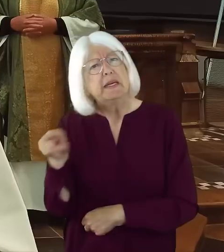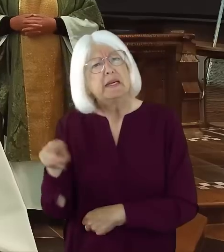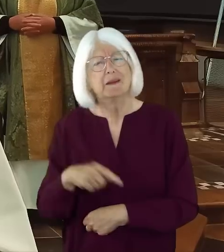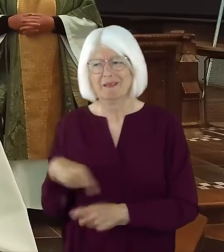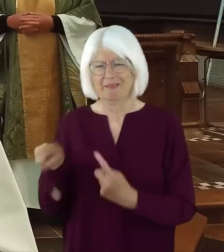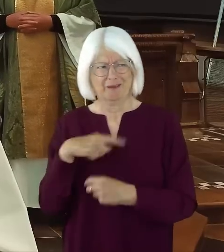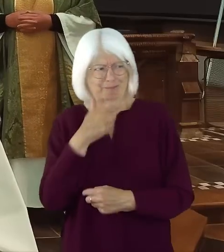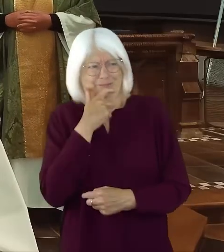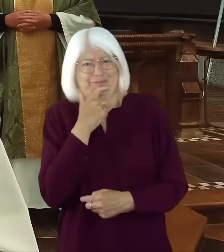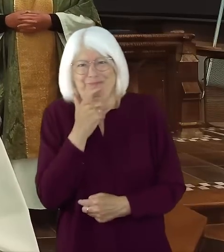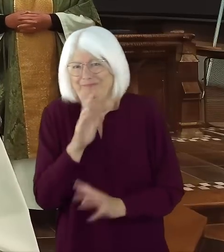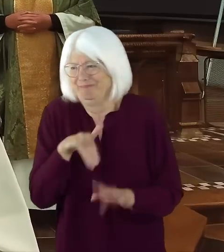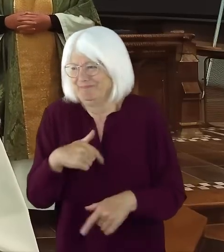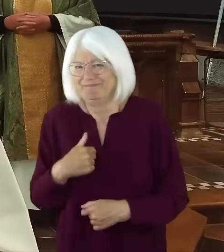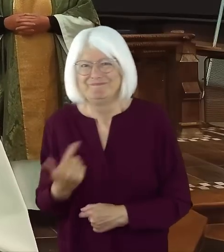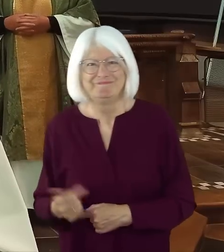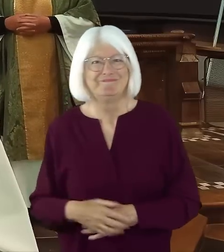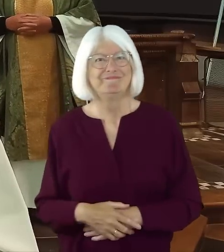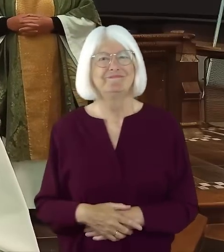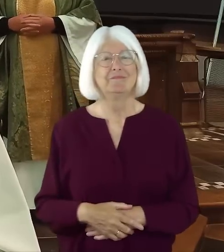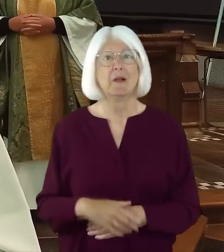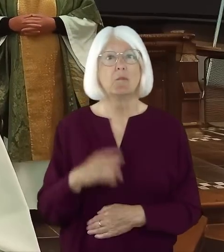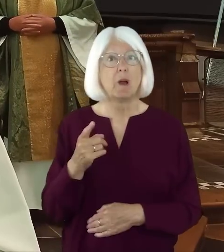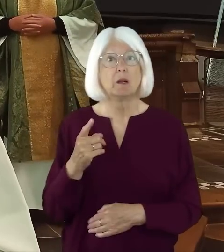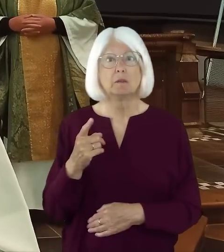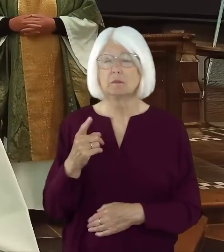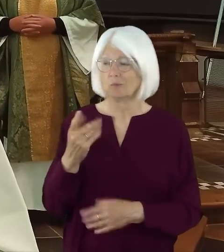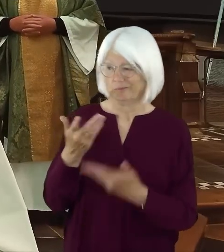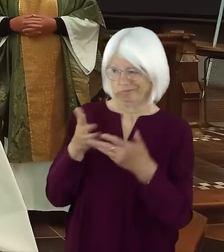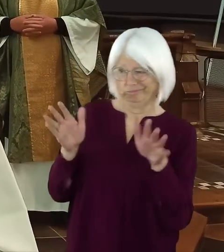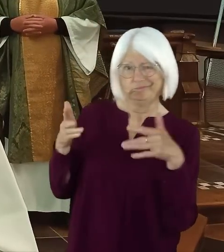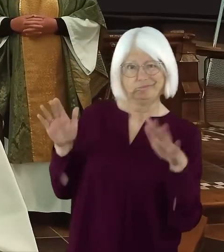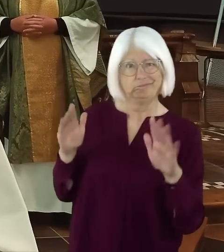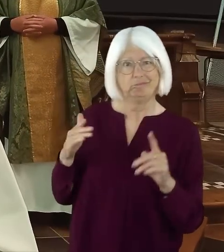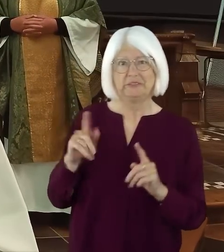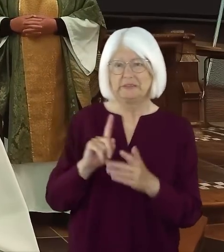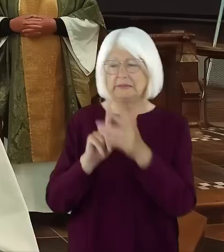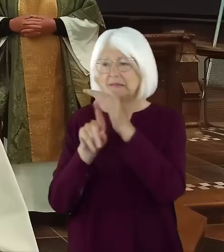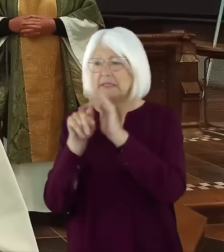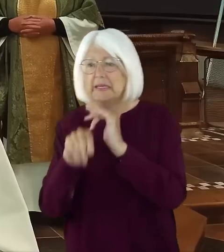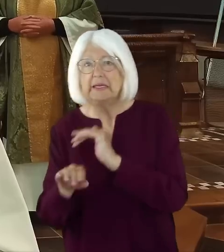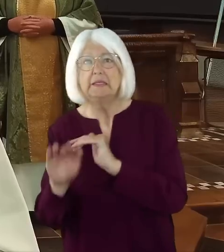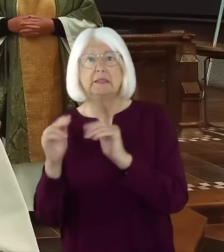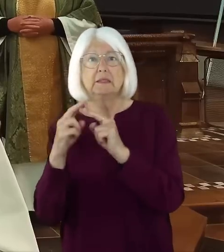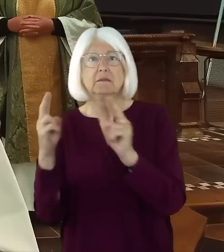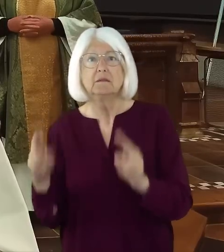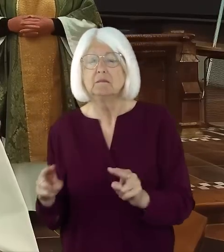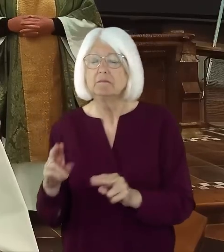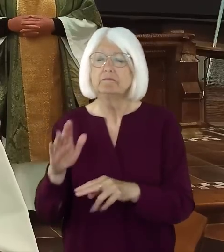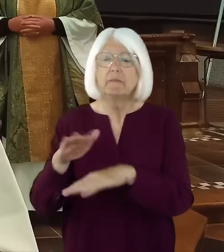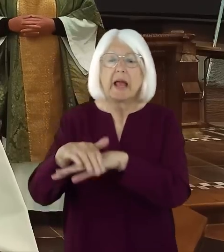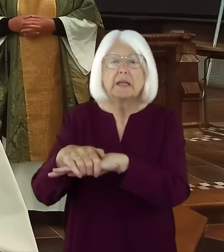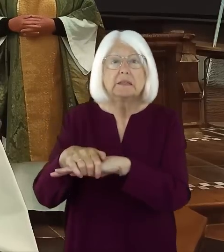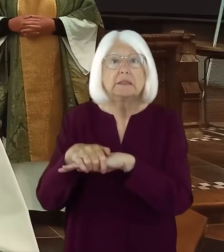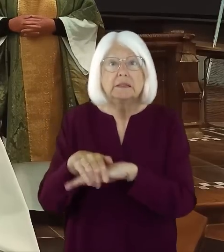sleeping." And they laughed at him. But when the crowd had been put outside, he went in and took her